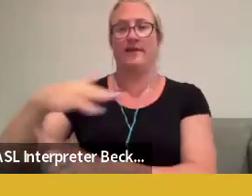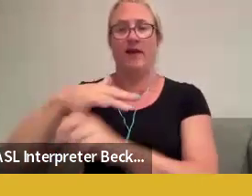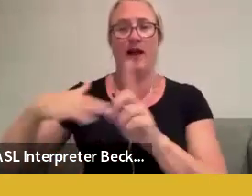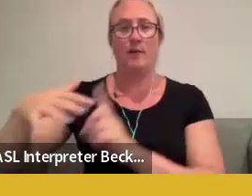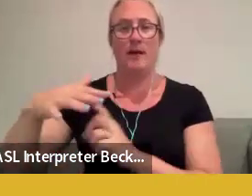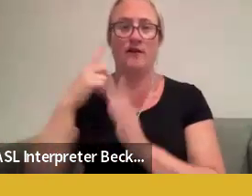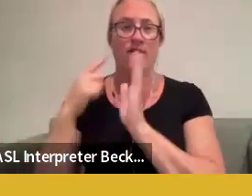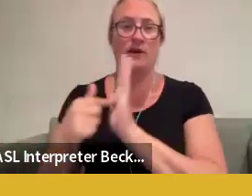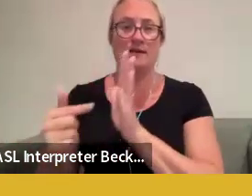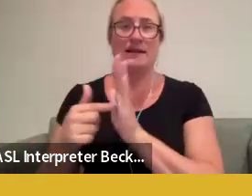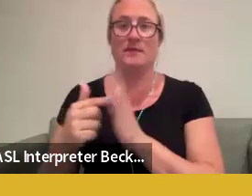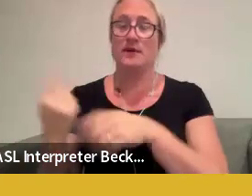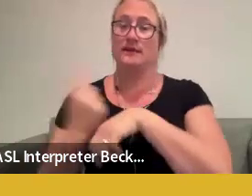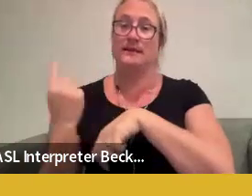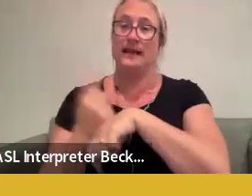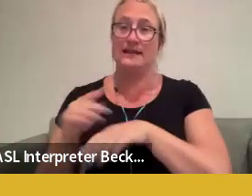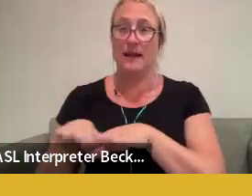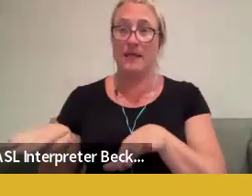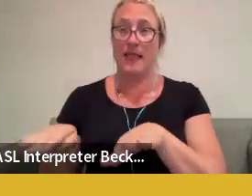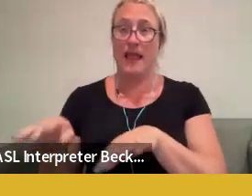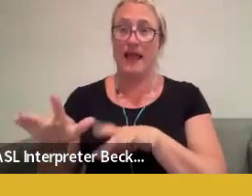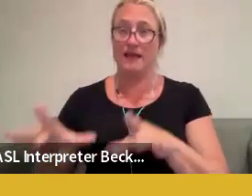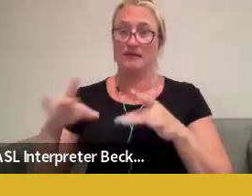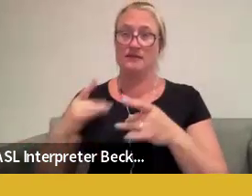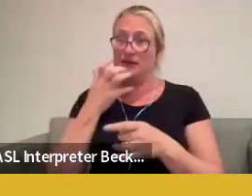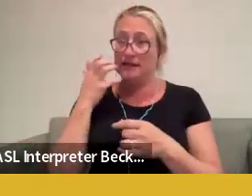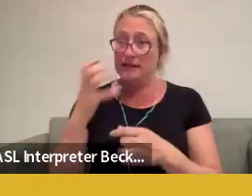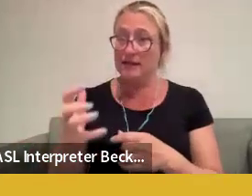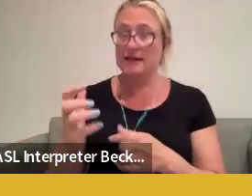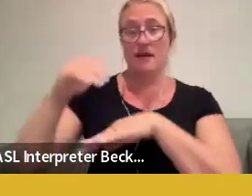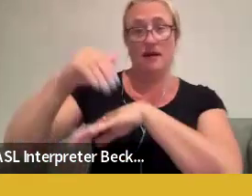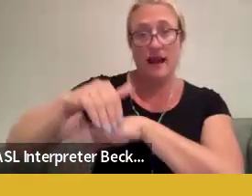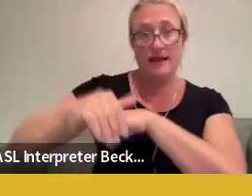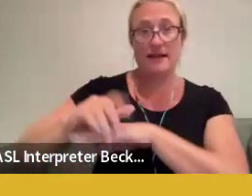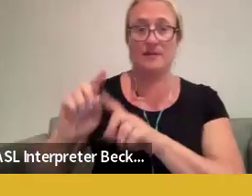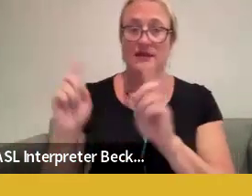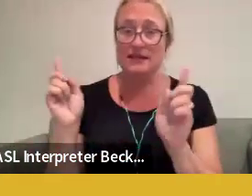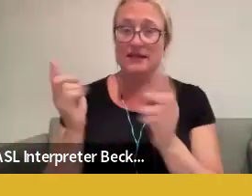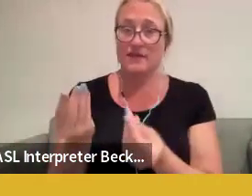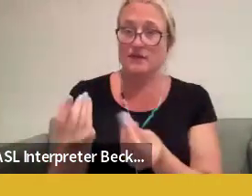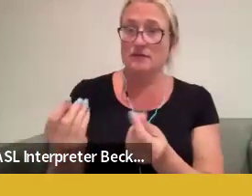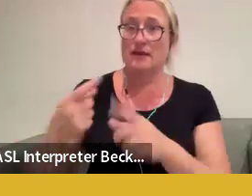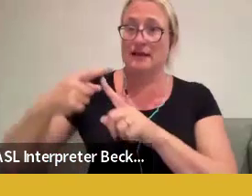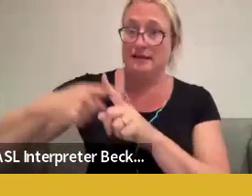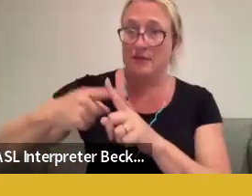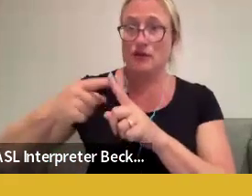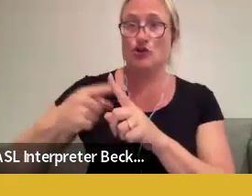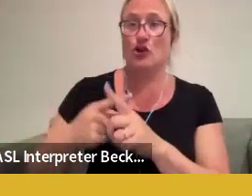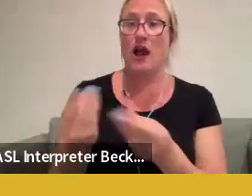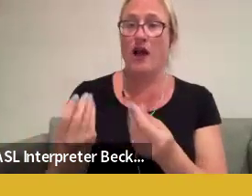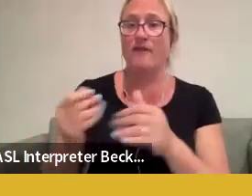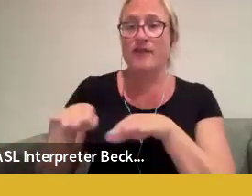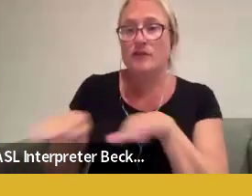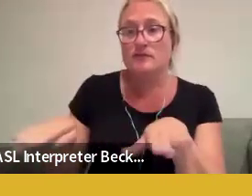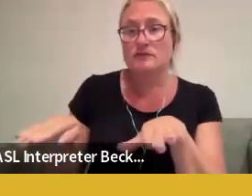daytime land surface temperatures, nighttime land surface temperatures. So it measures the actual temperature of how hot the sidewalk